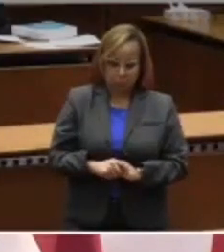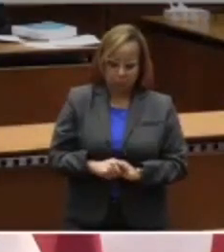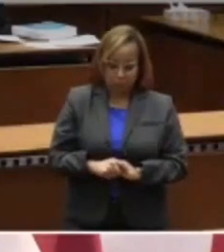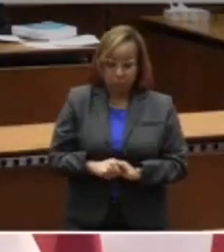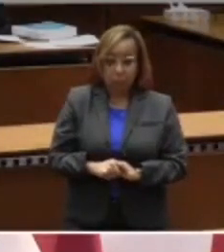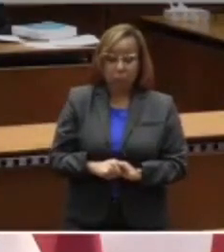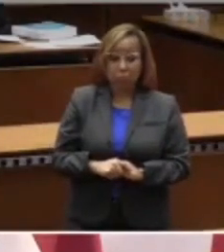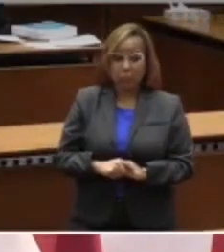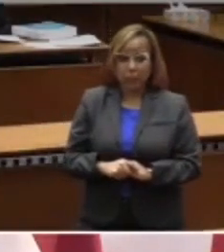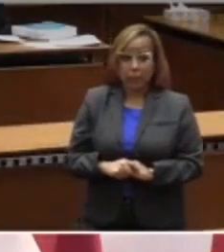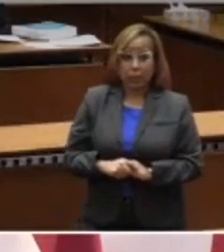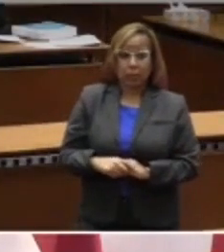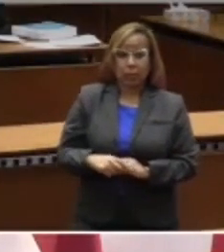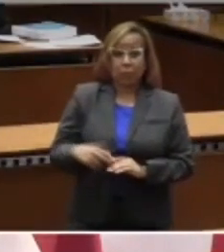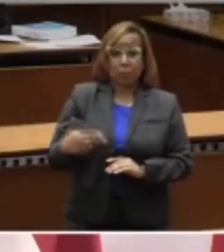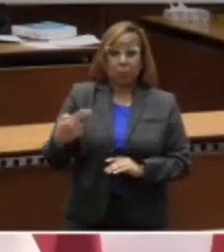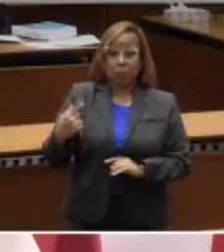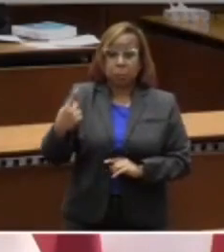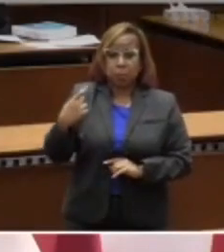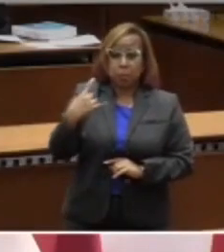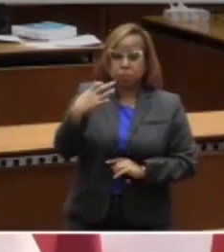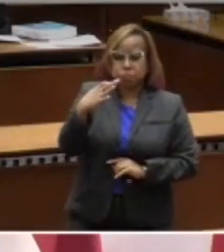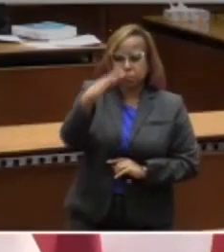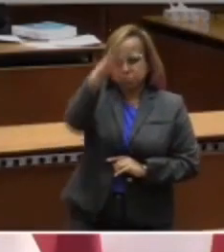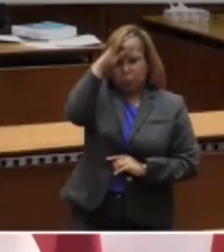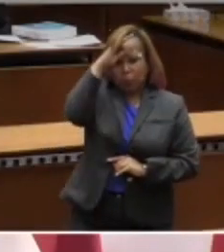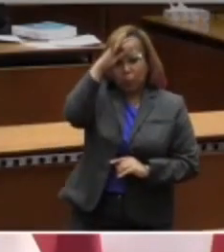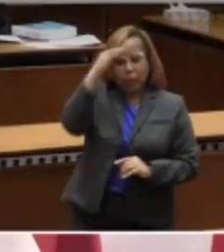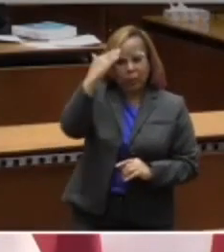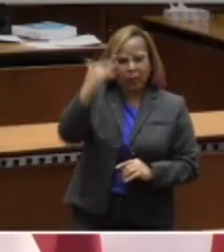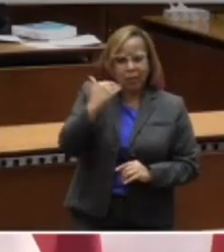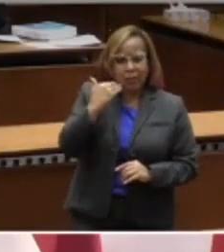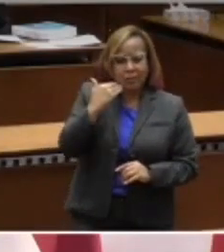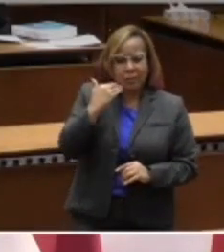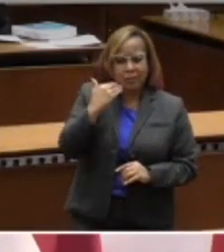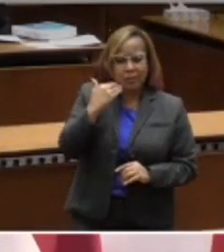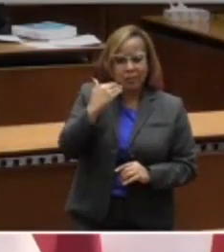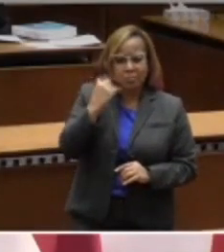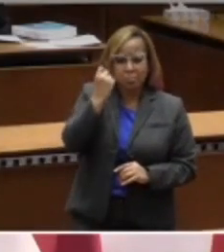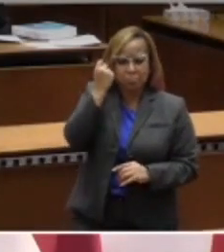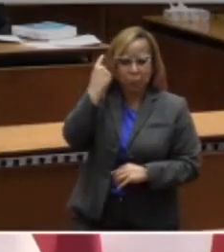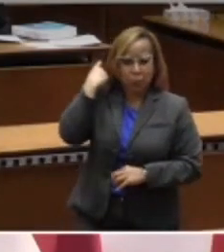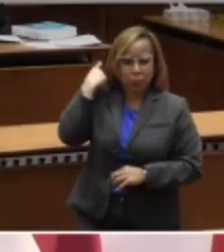With a bullet hole in her forehead and an exit wound in the back.